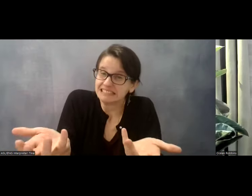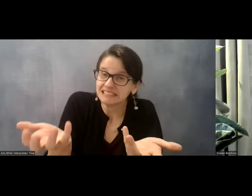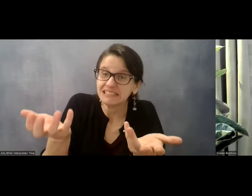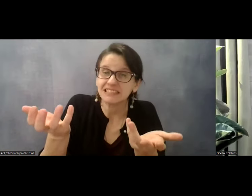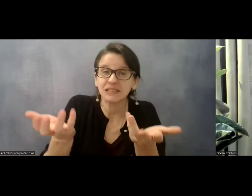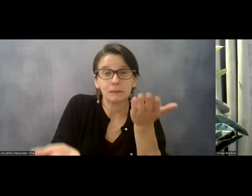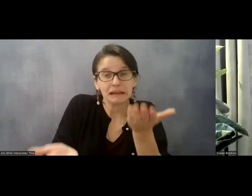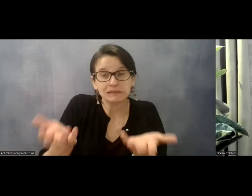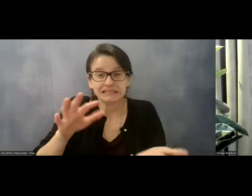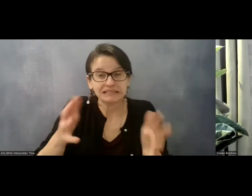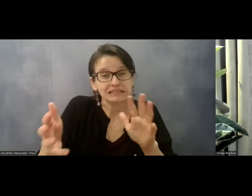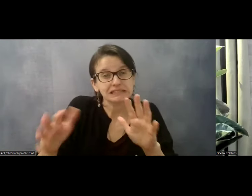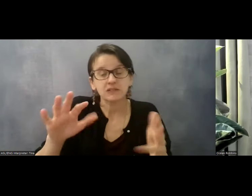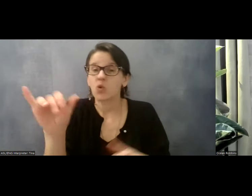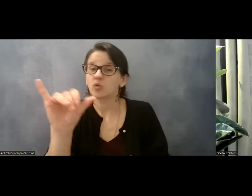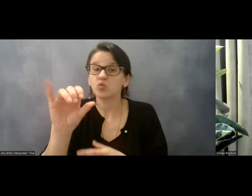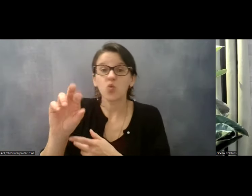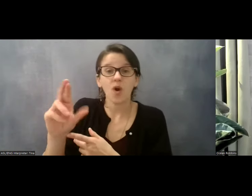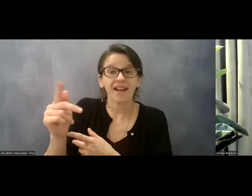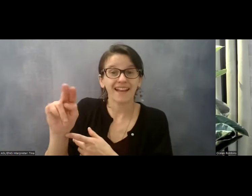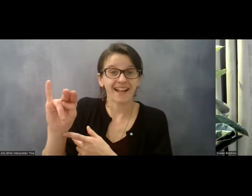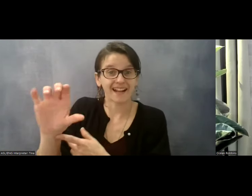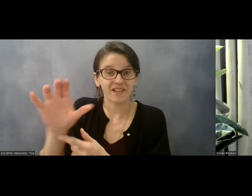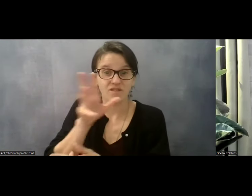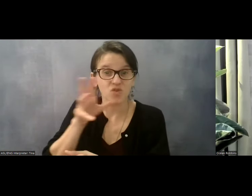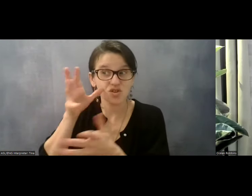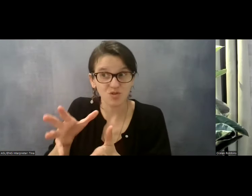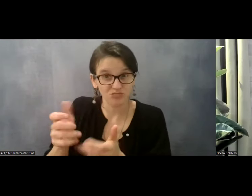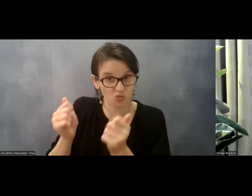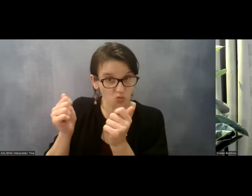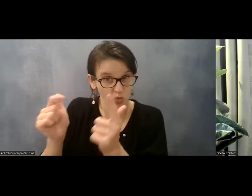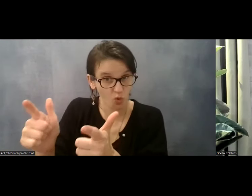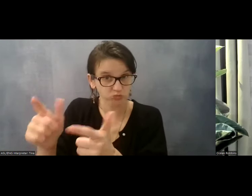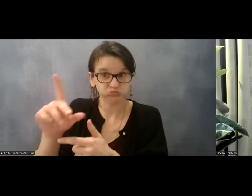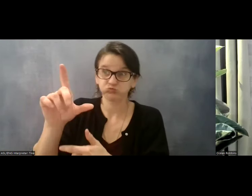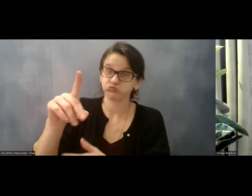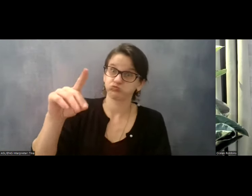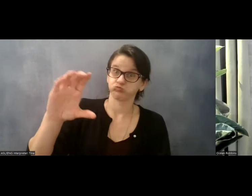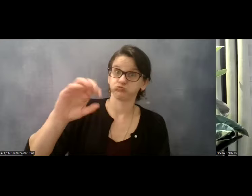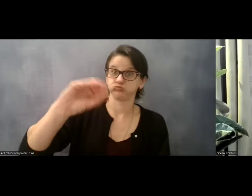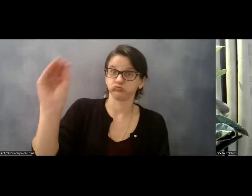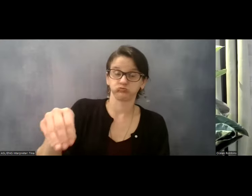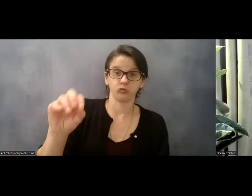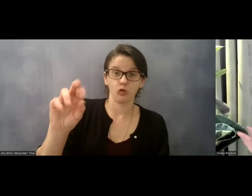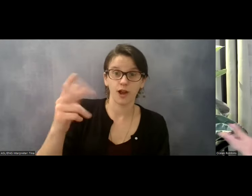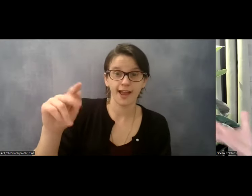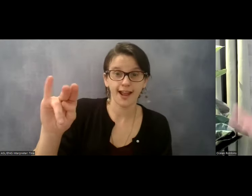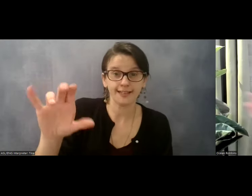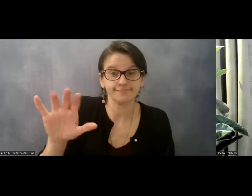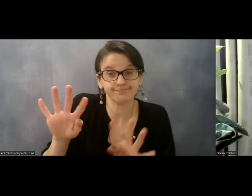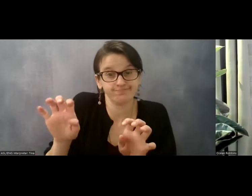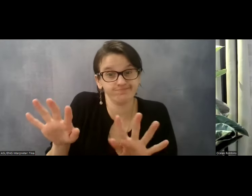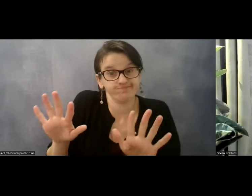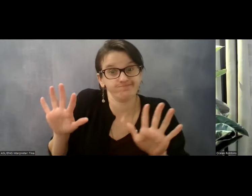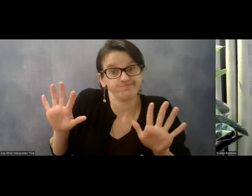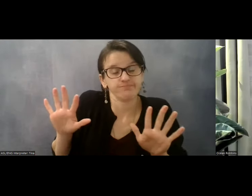cut corners in ways that you might not want to participate in and bring that into your body. Number five is you get more fruits and